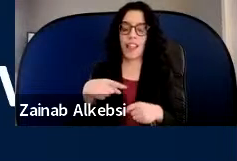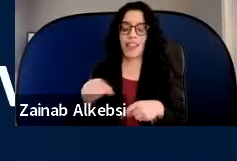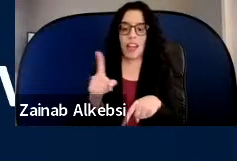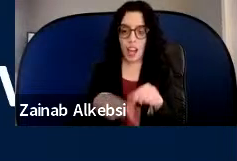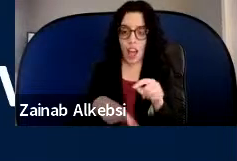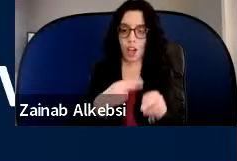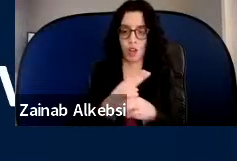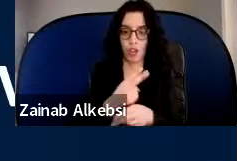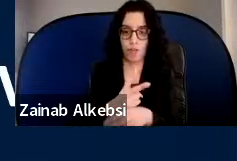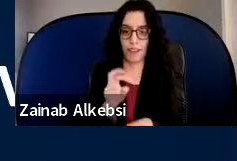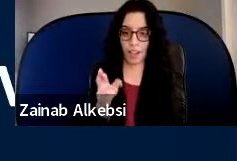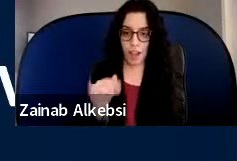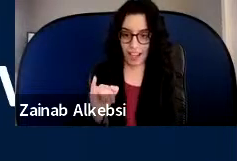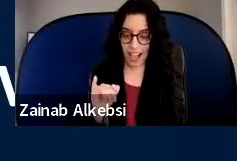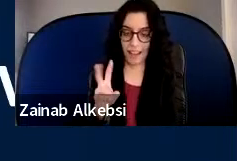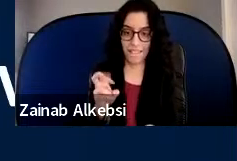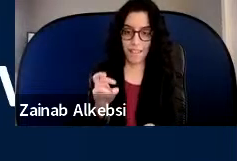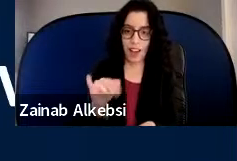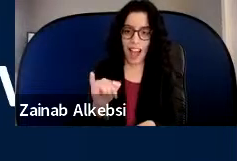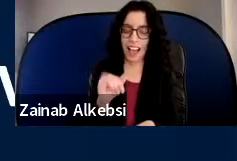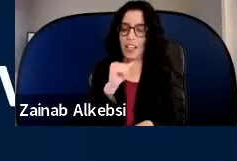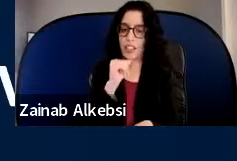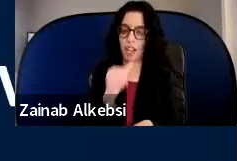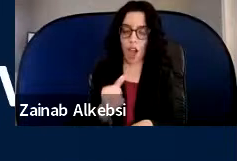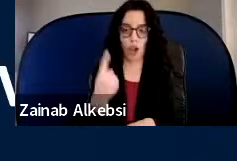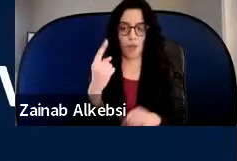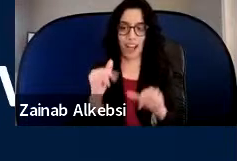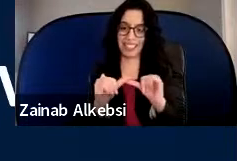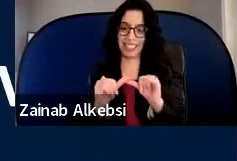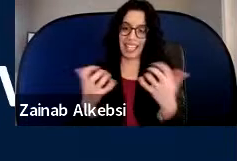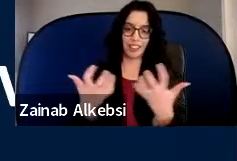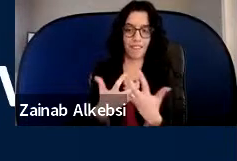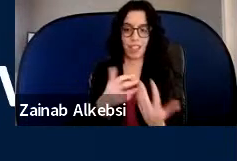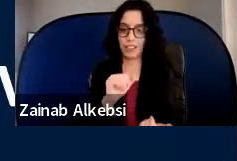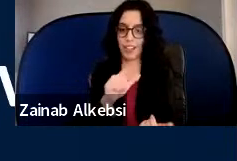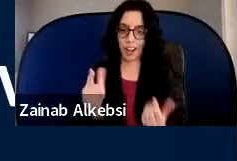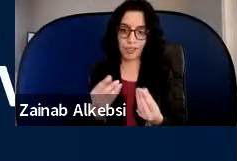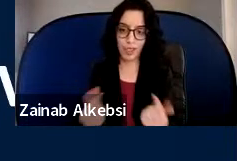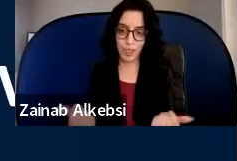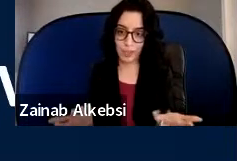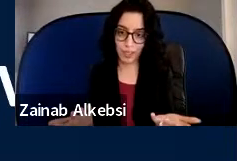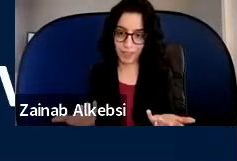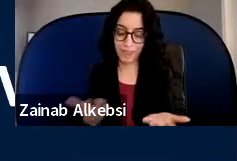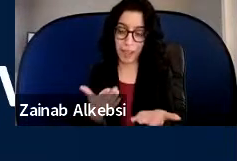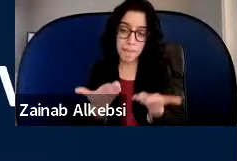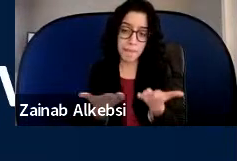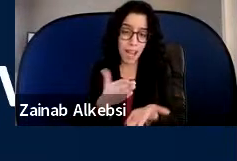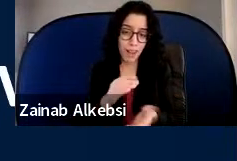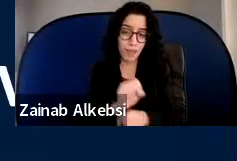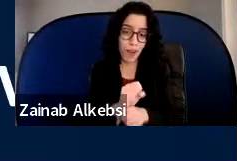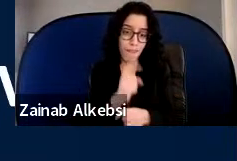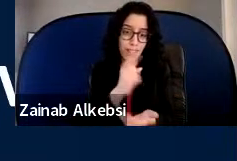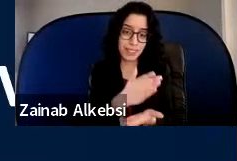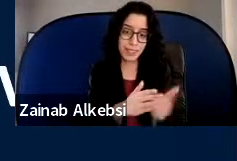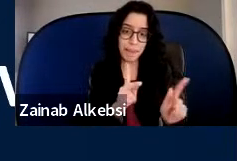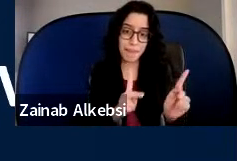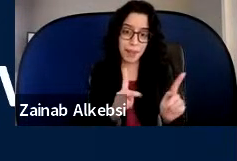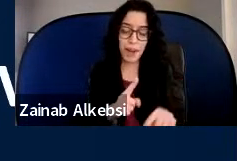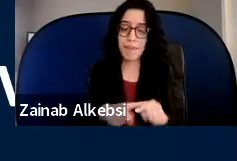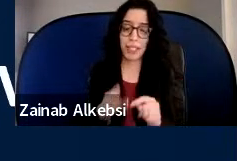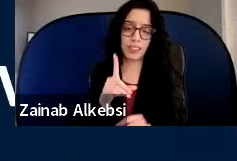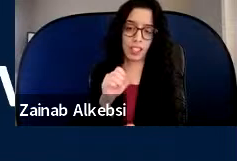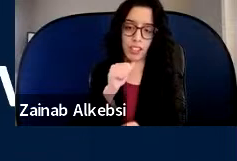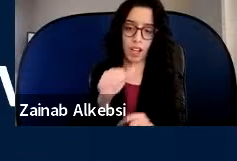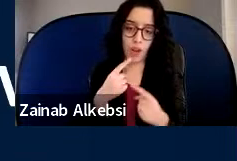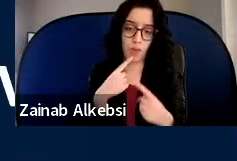patients or patients who are deaf with low vision, those problems are also exacerbated. VRI is not effective. It's certainly not a